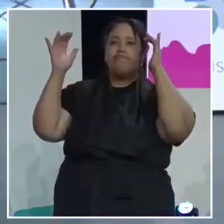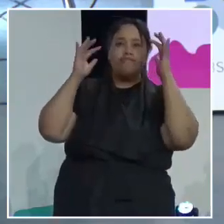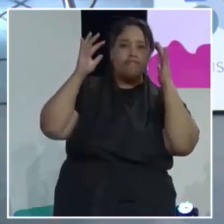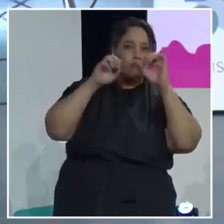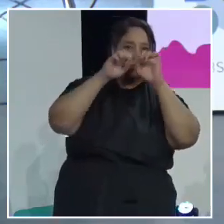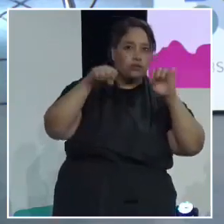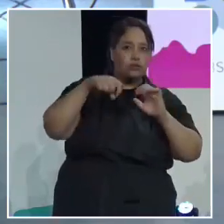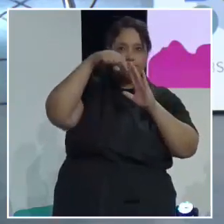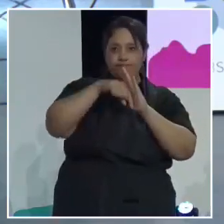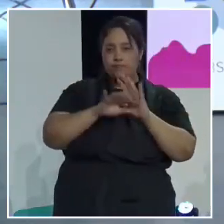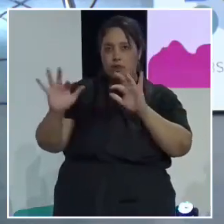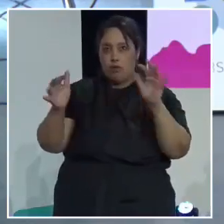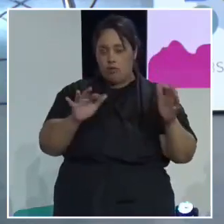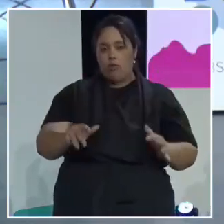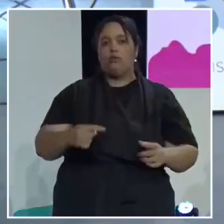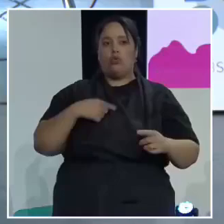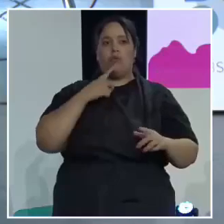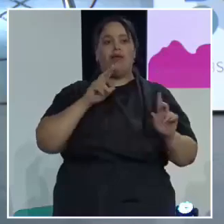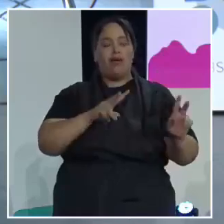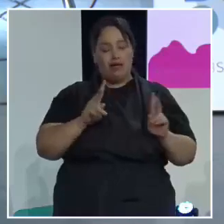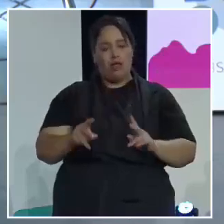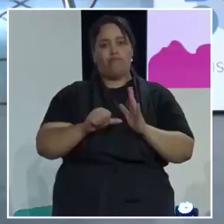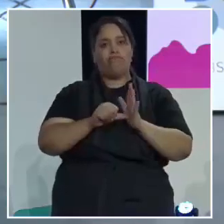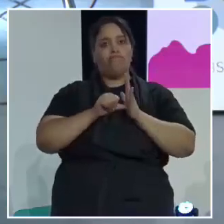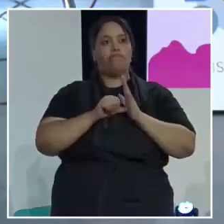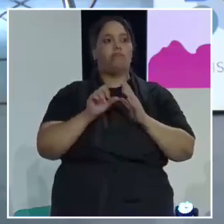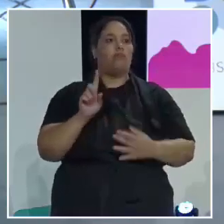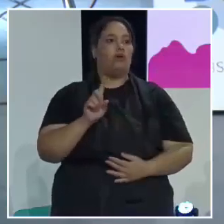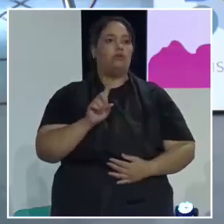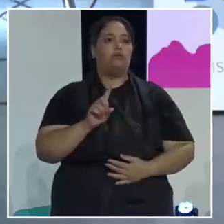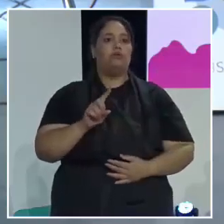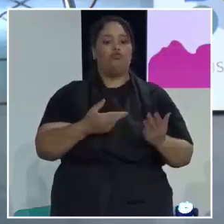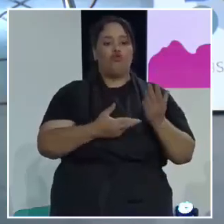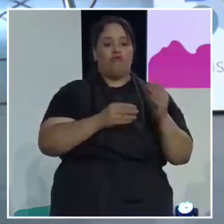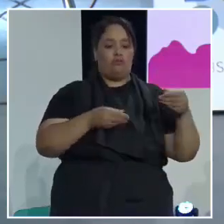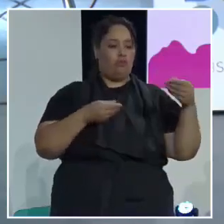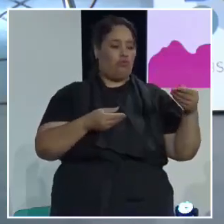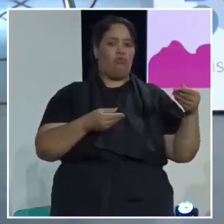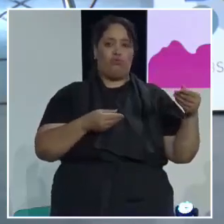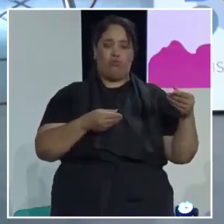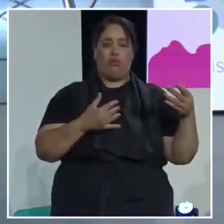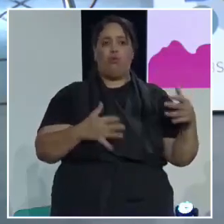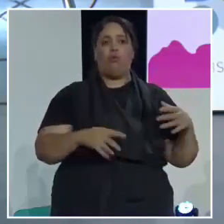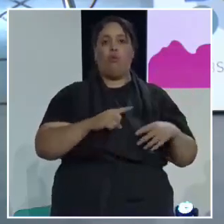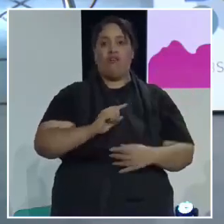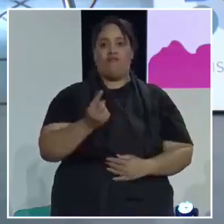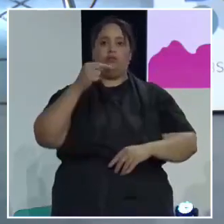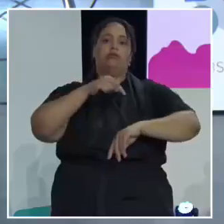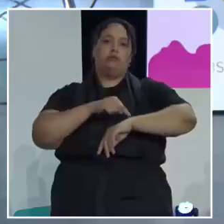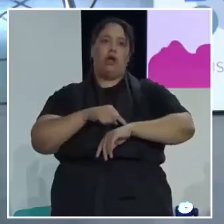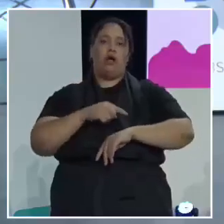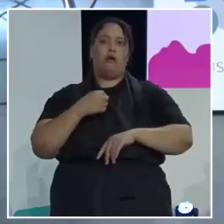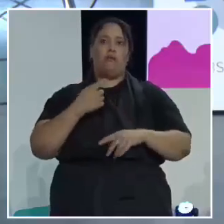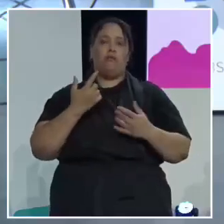that's where, again, I want to insist of the importance of the reference book, because it's the first time we